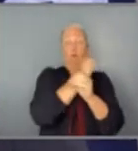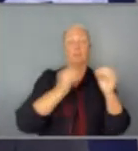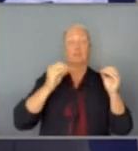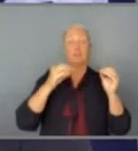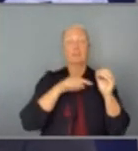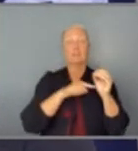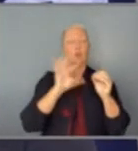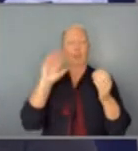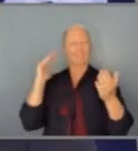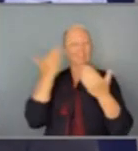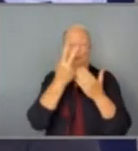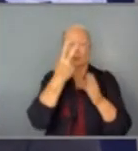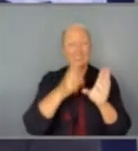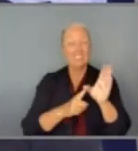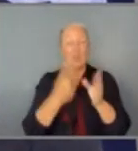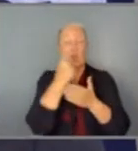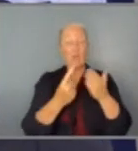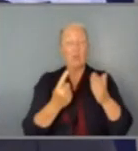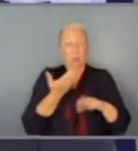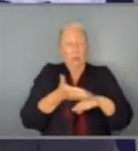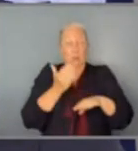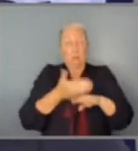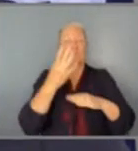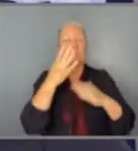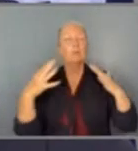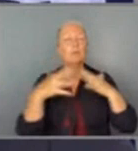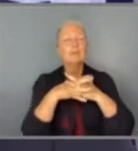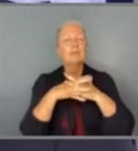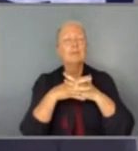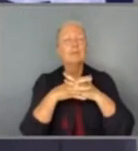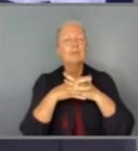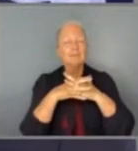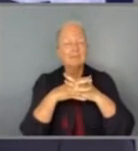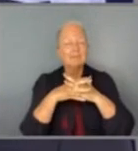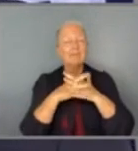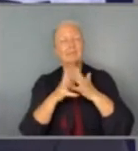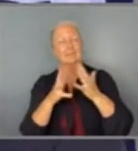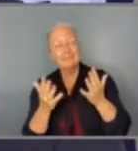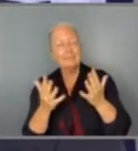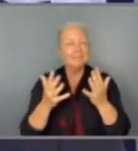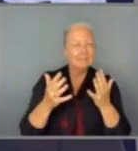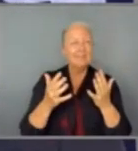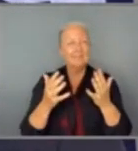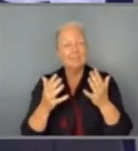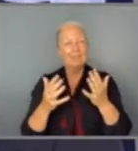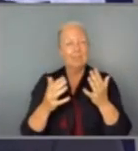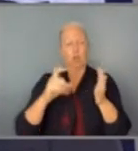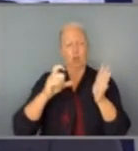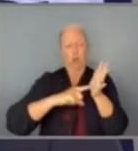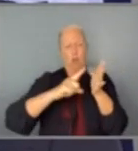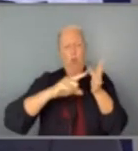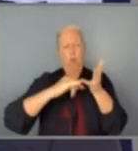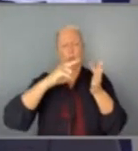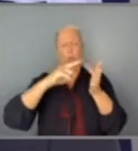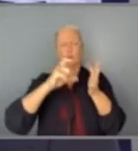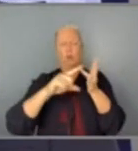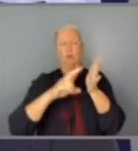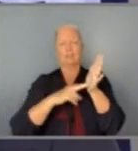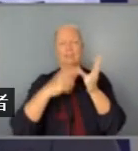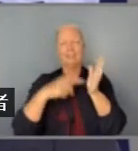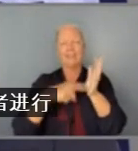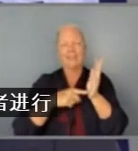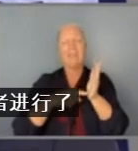been around for 4 weeks. And having definitions of close contacts because of the high volume of cases, which